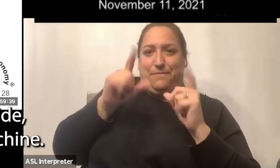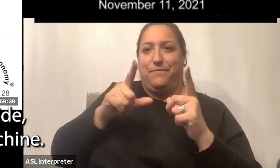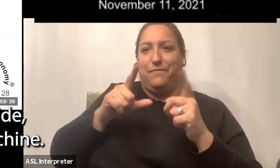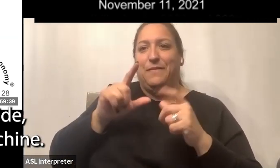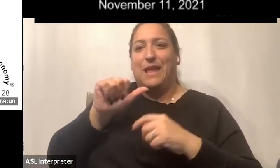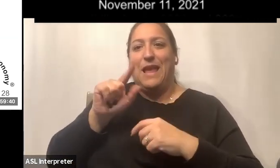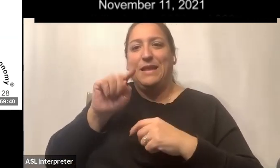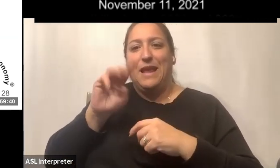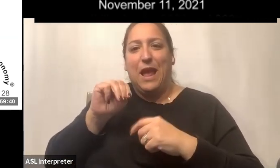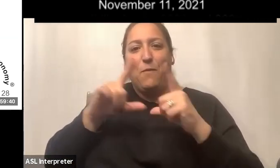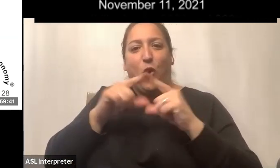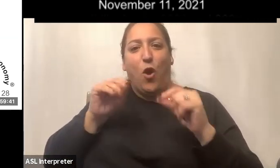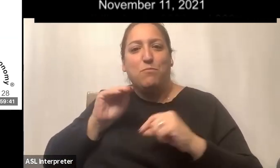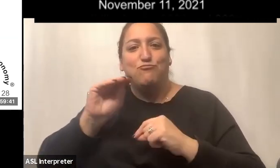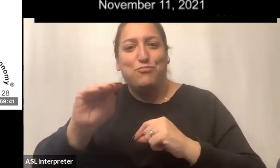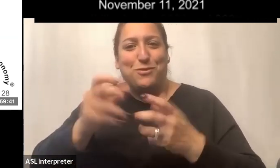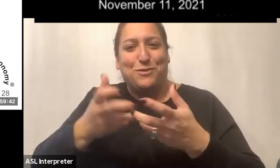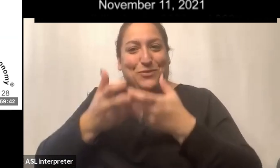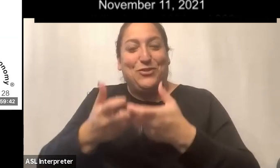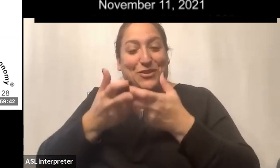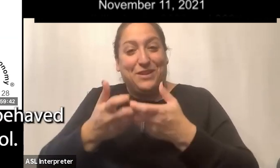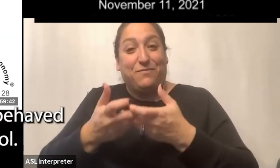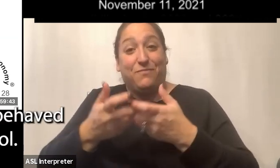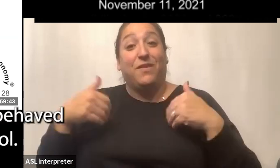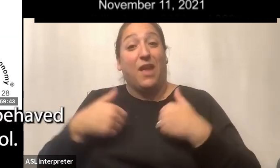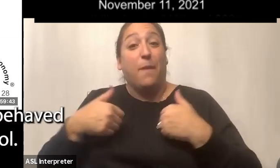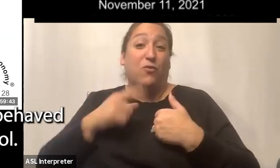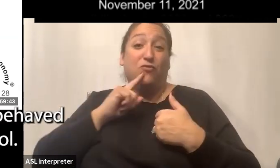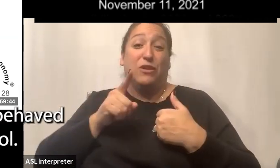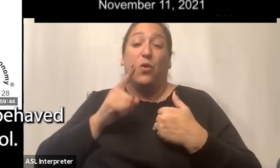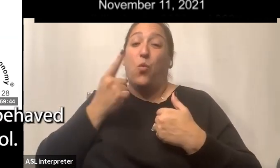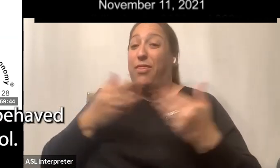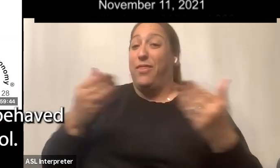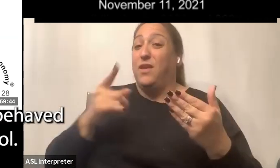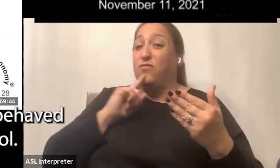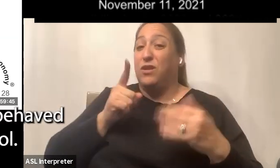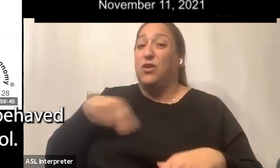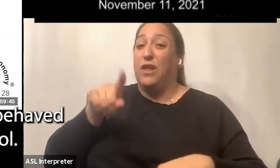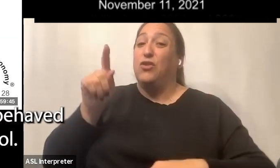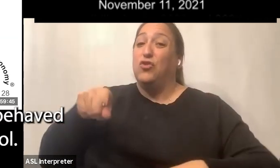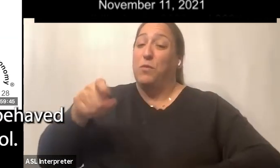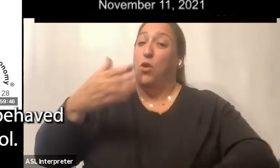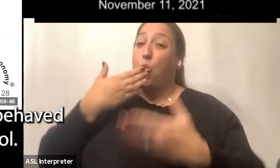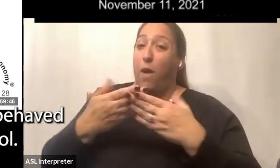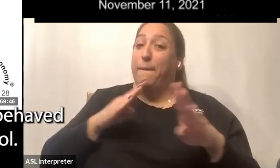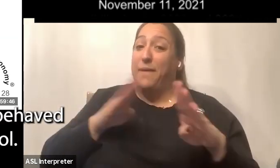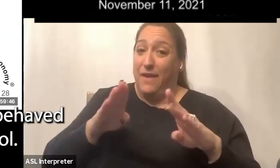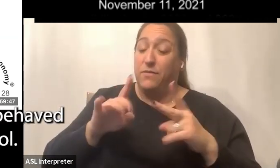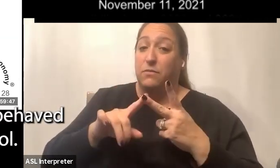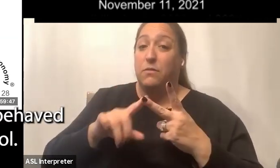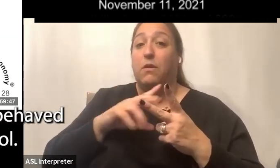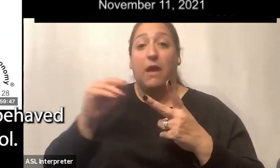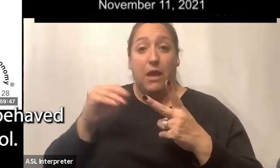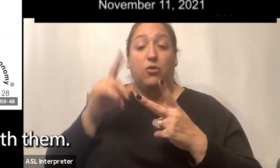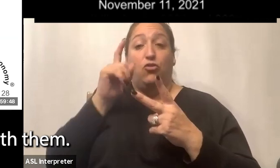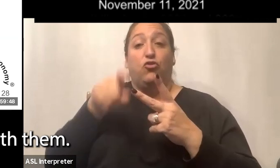card in the machine. The animals should be, one thing is they should be well behaved, and they should be